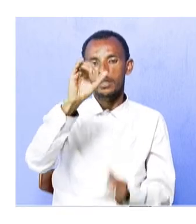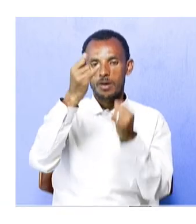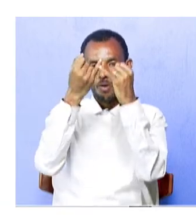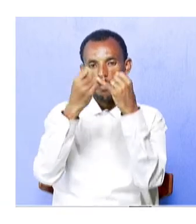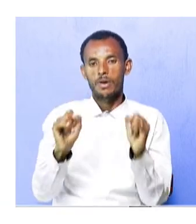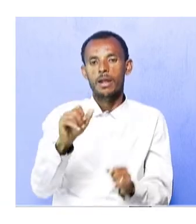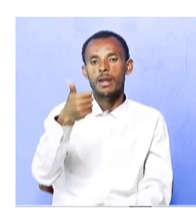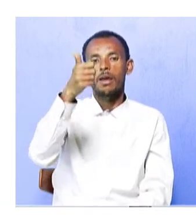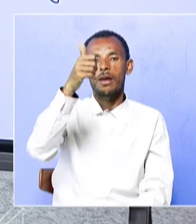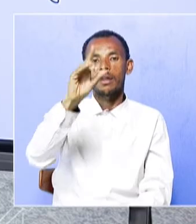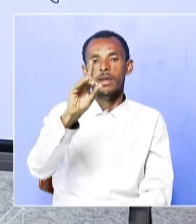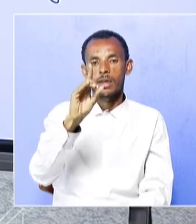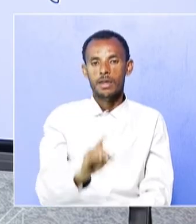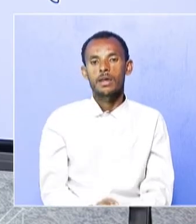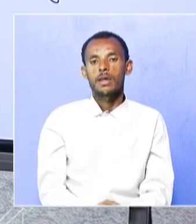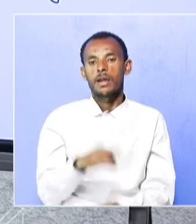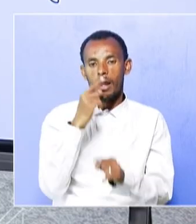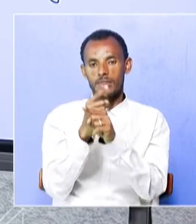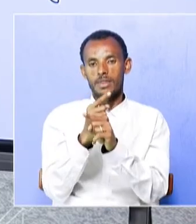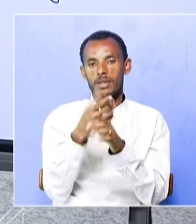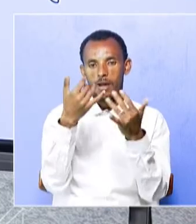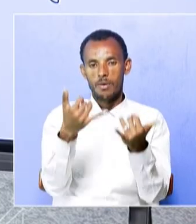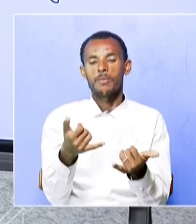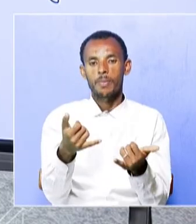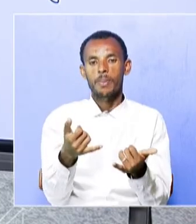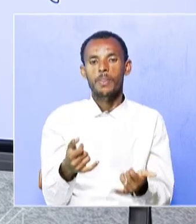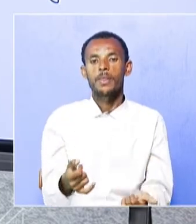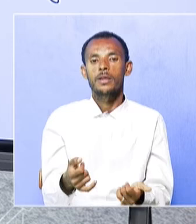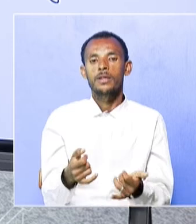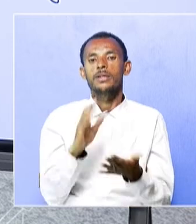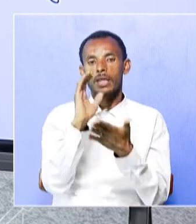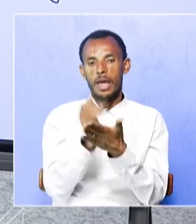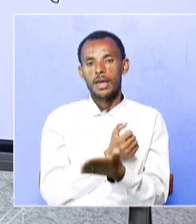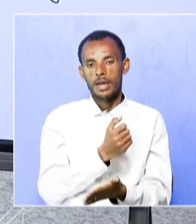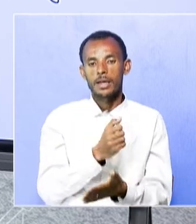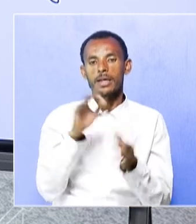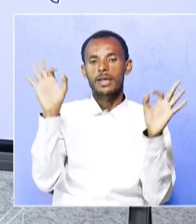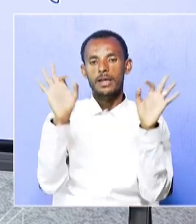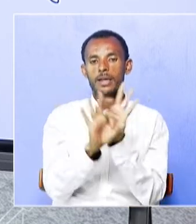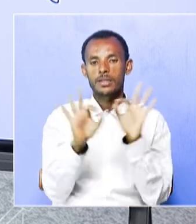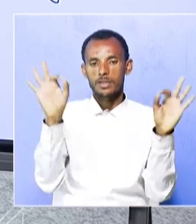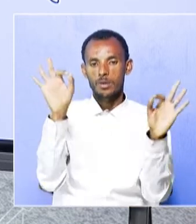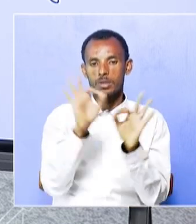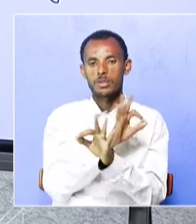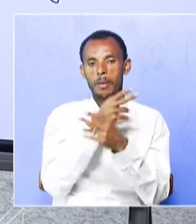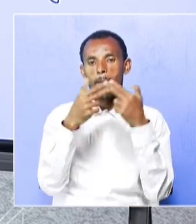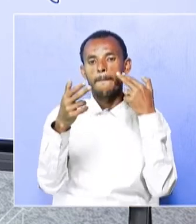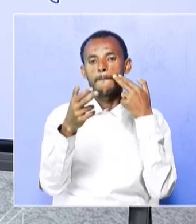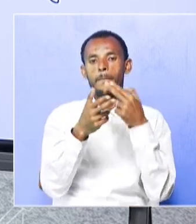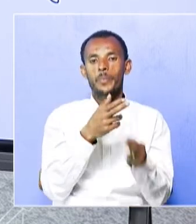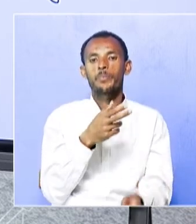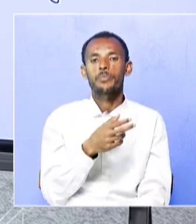over AD, right? Now take a crisscross. Okay, you can crisscross